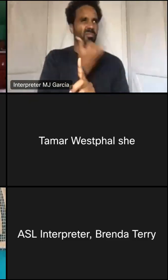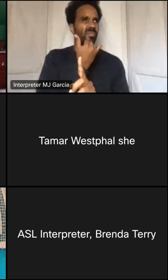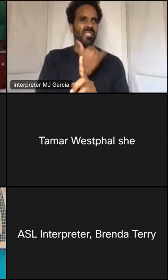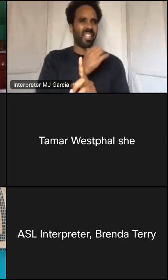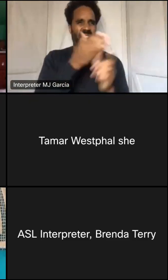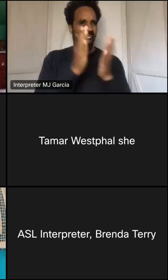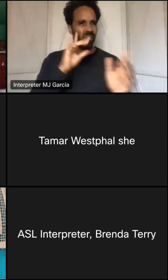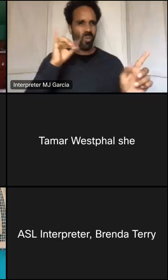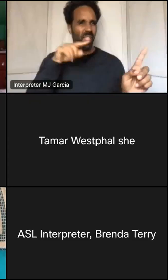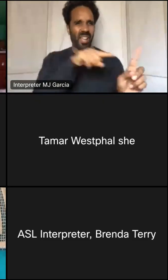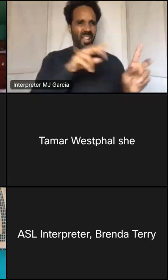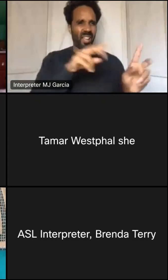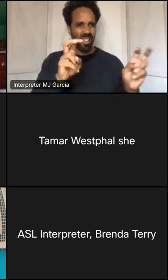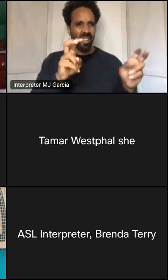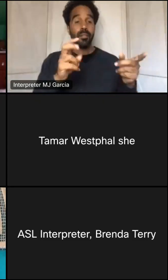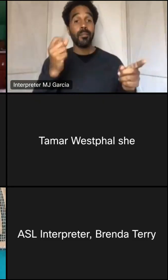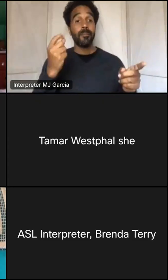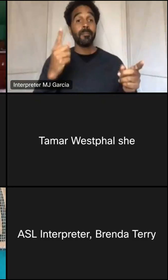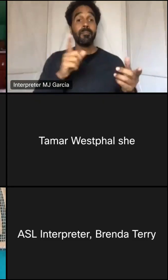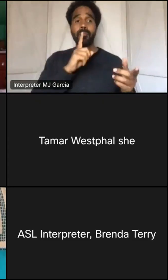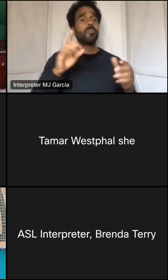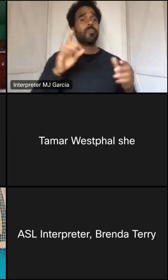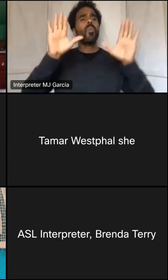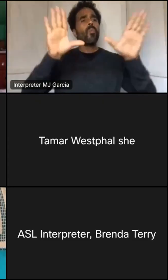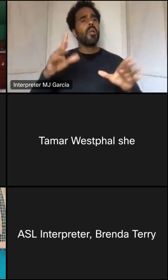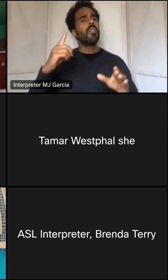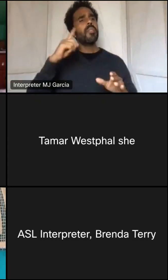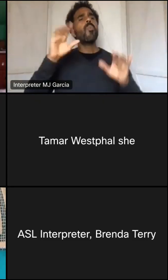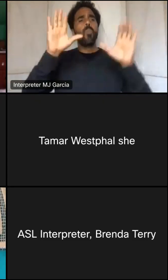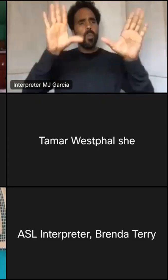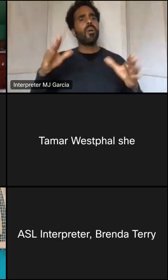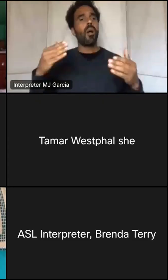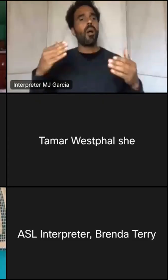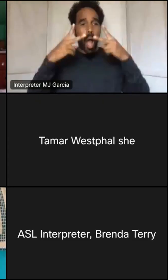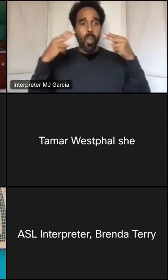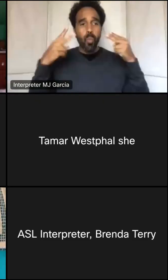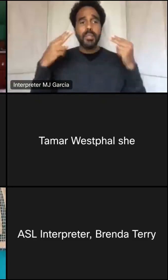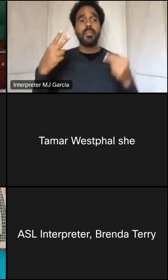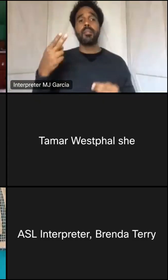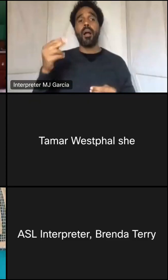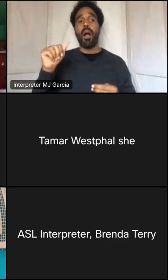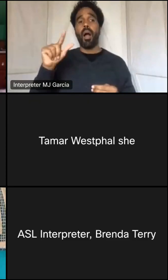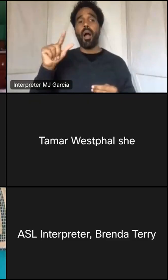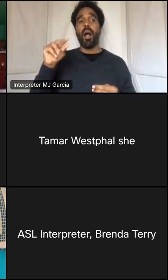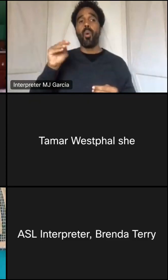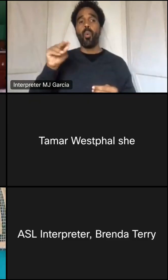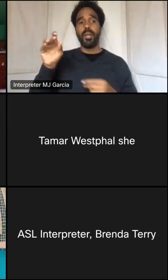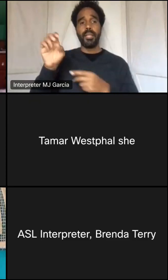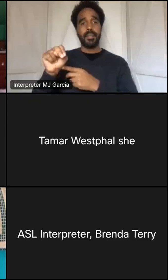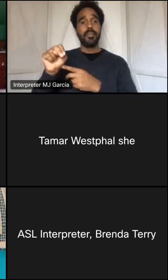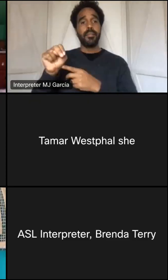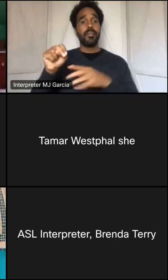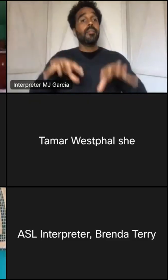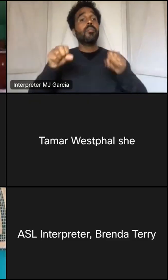young people to have Halloween parties. Halloween's coming up. We're going to do a Halloween party on the inpatient unit. But who said they wanted a